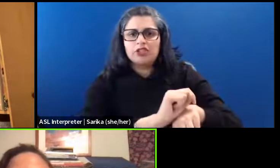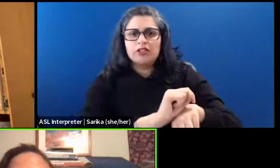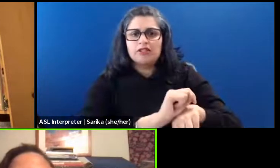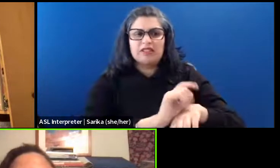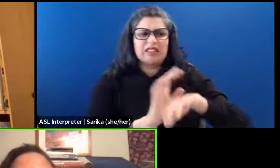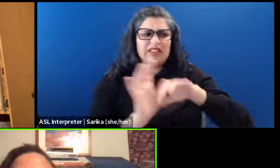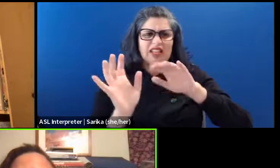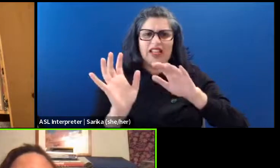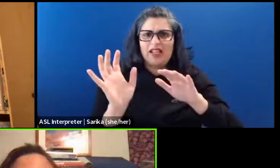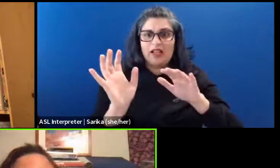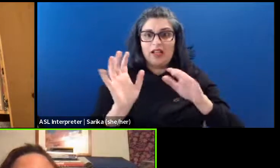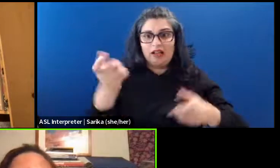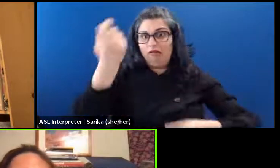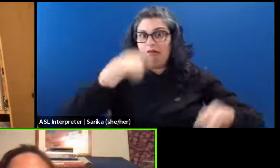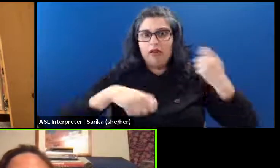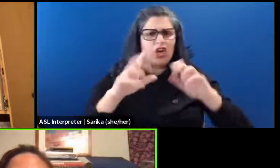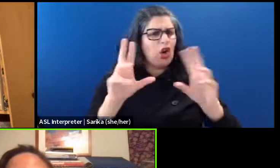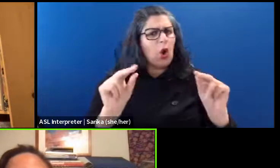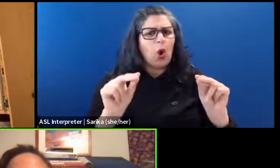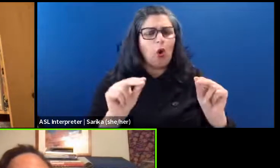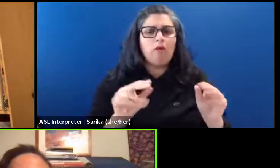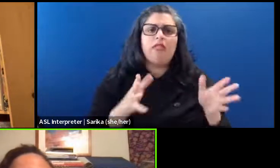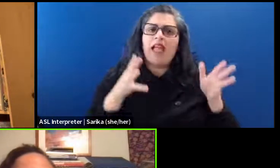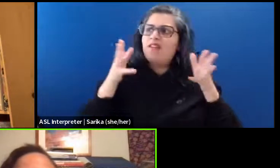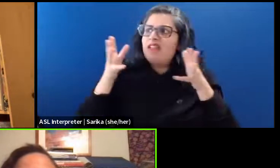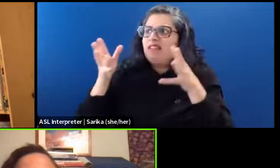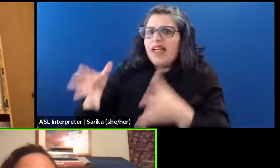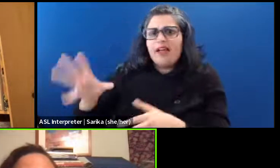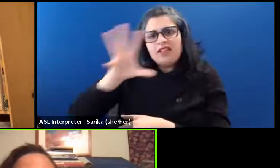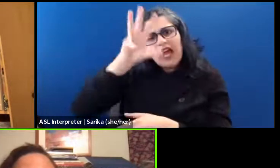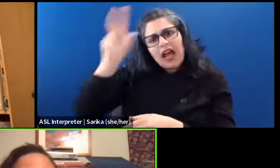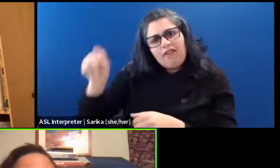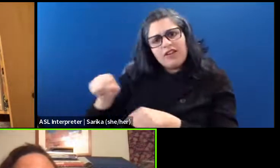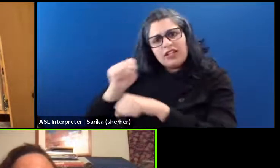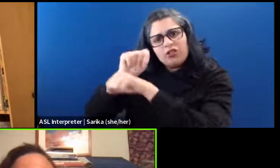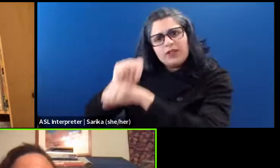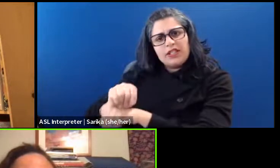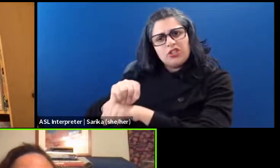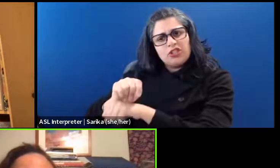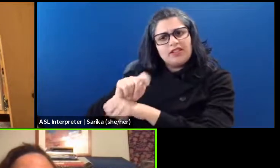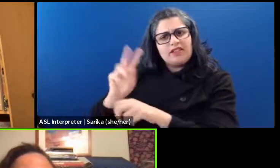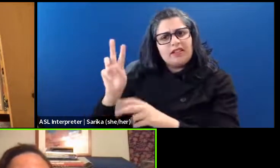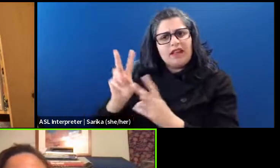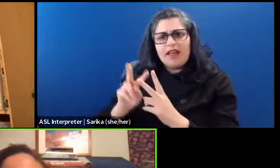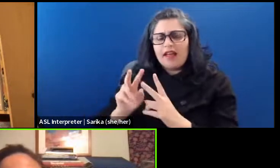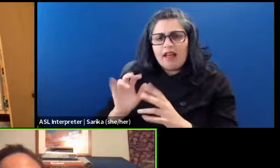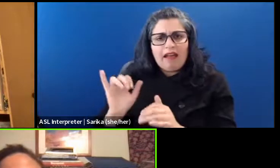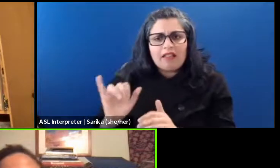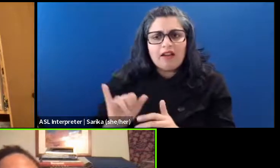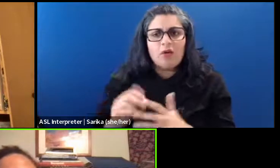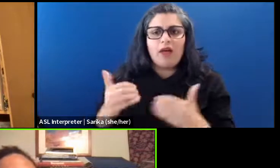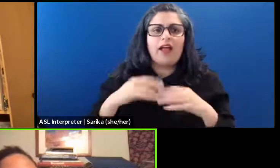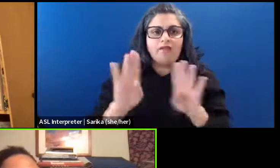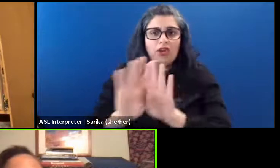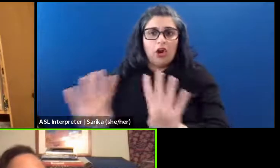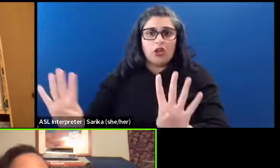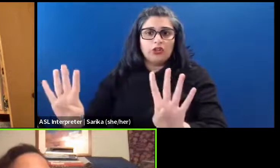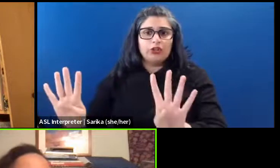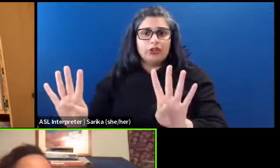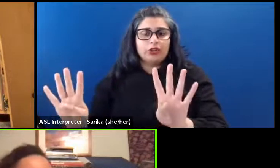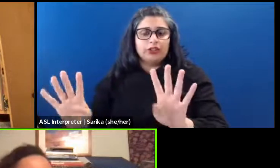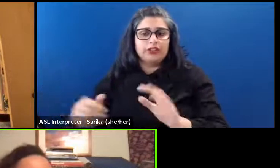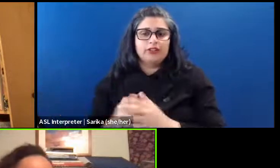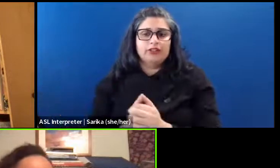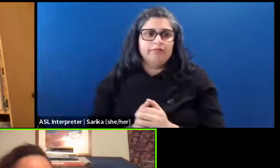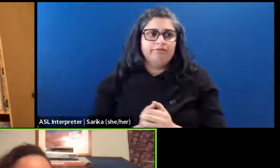right? They haven't left their African traditions behind. You know, they'll have their altar and